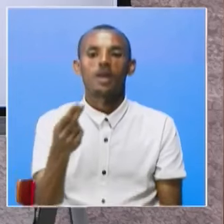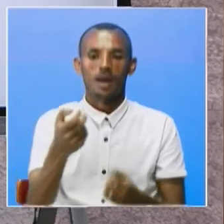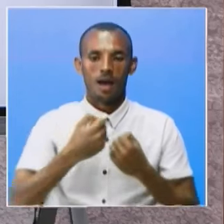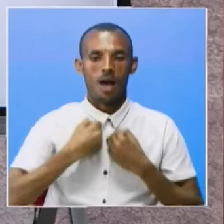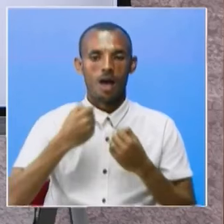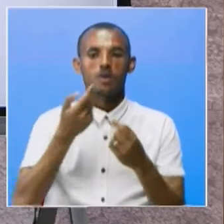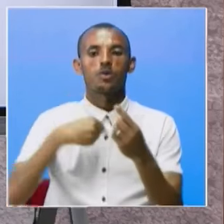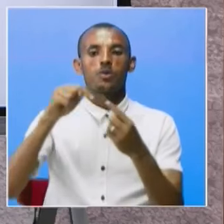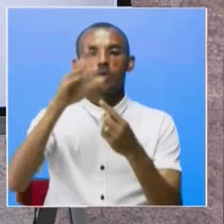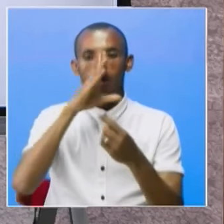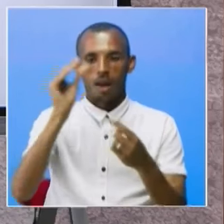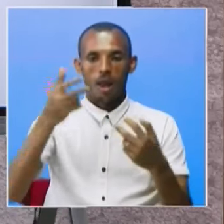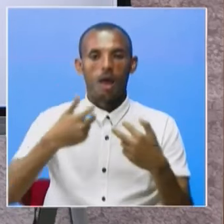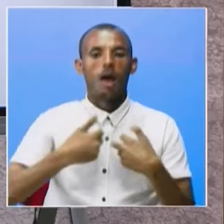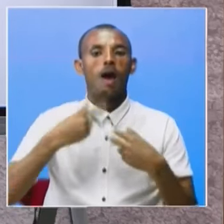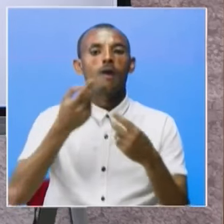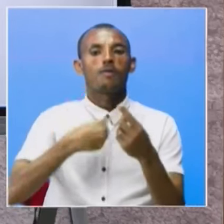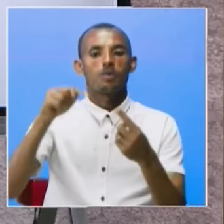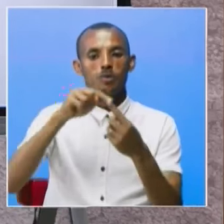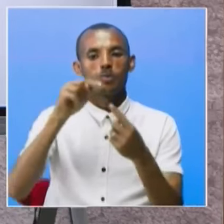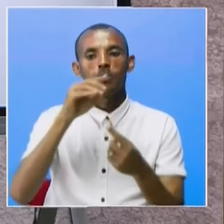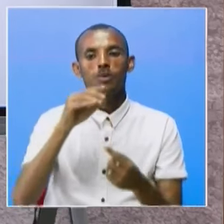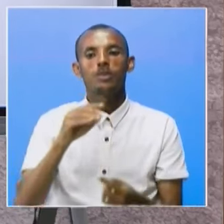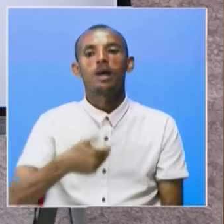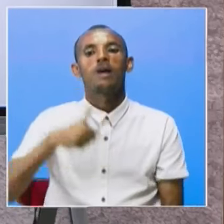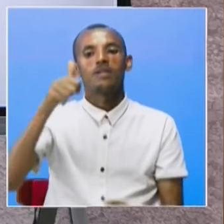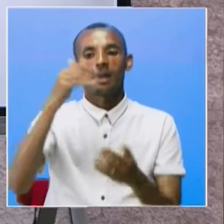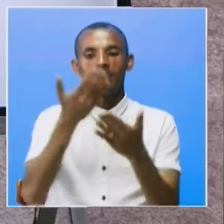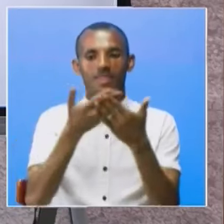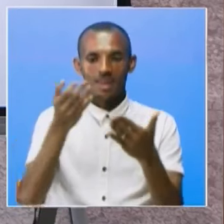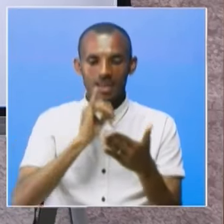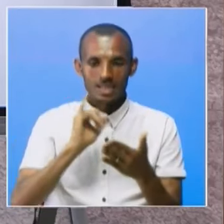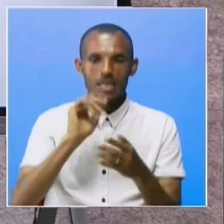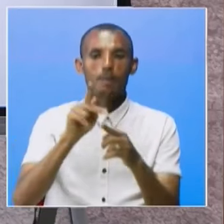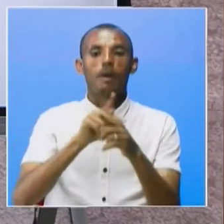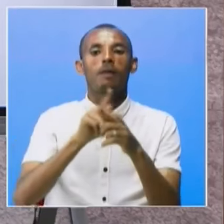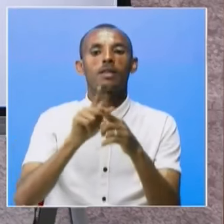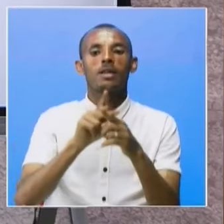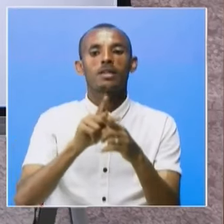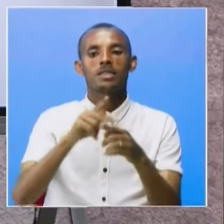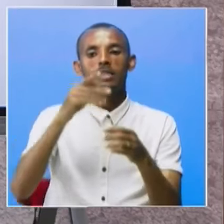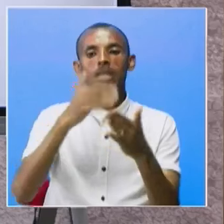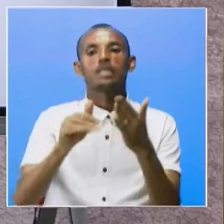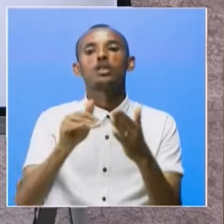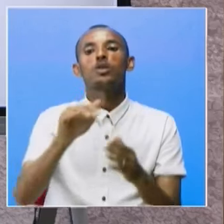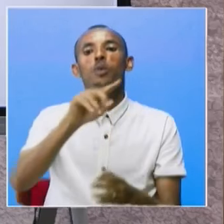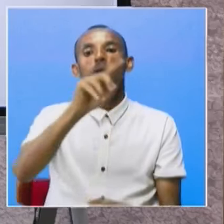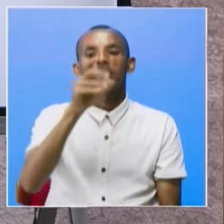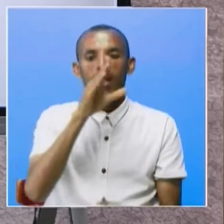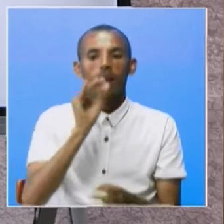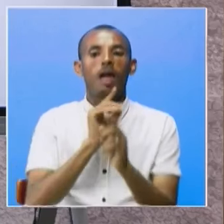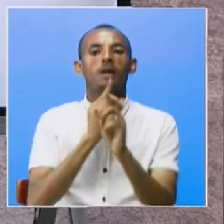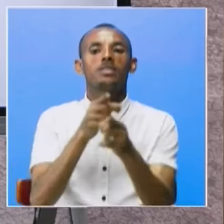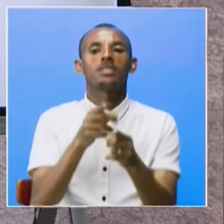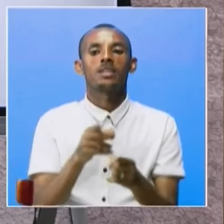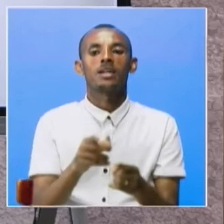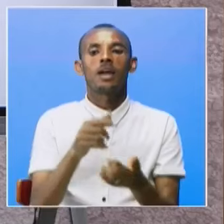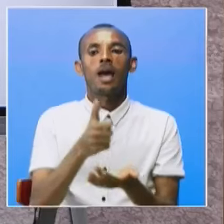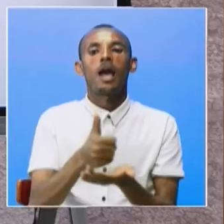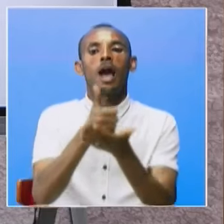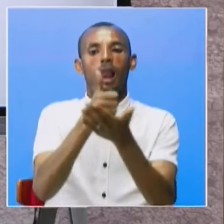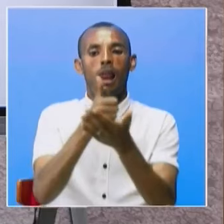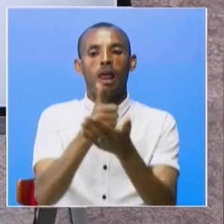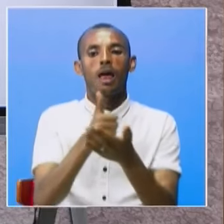to and have to. And the other thing is practicing such questioning and answering can help you